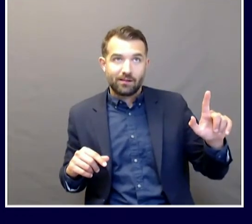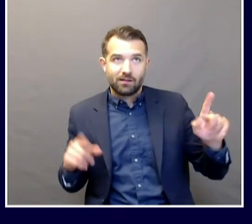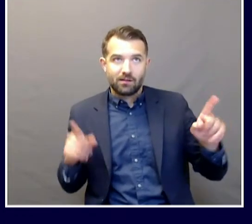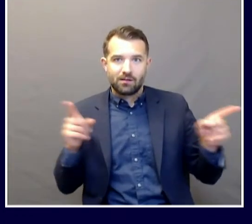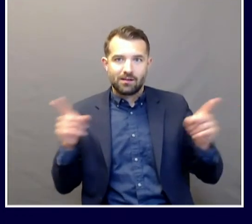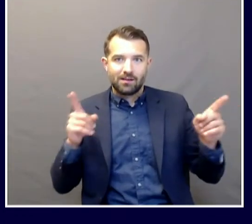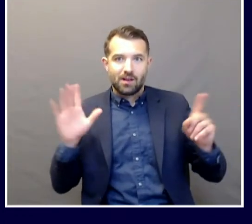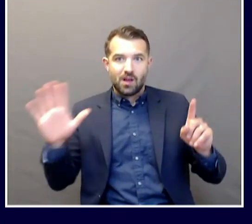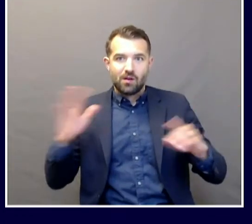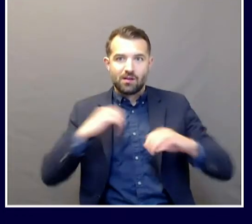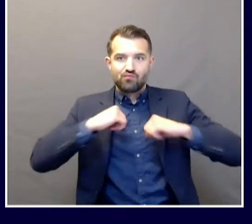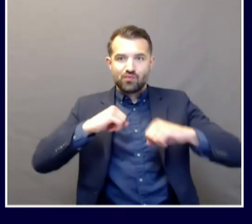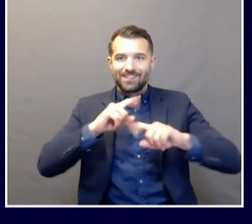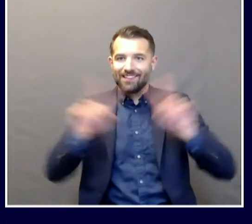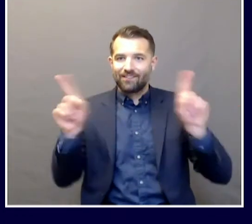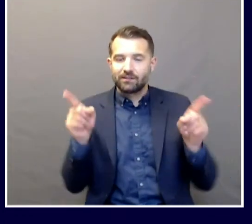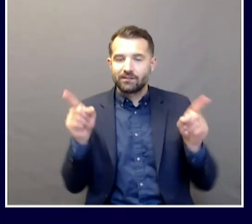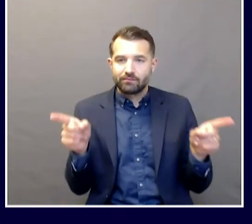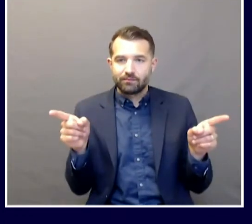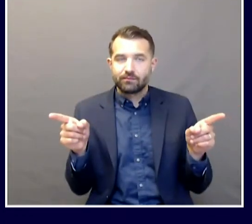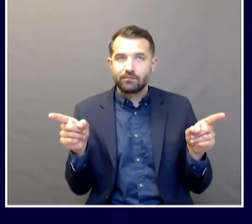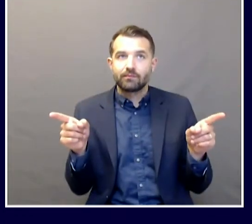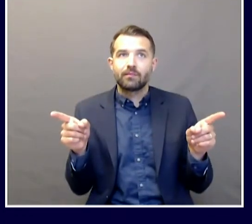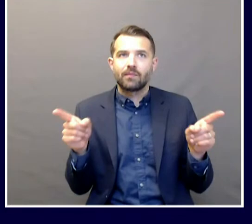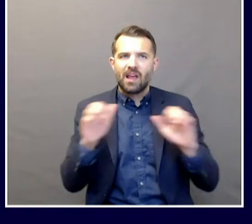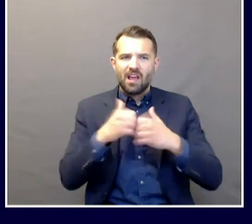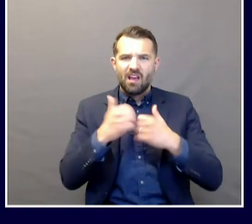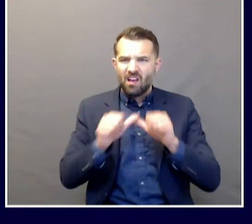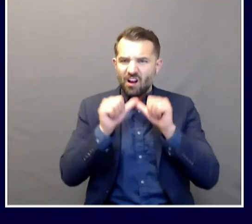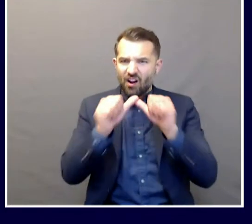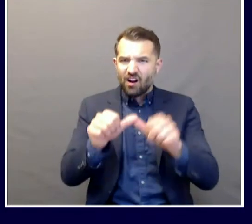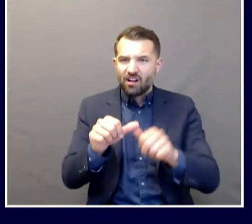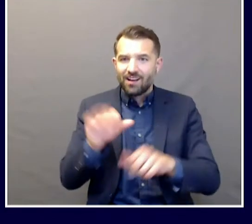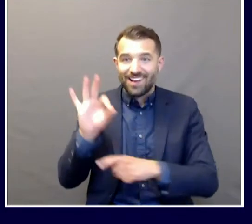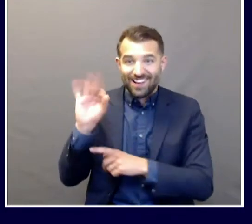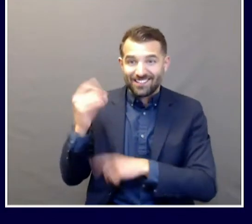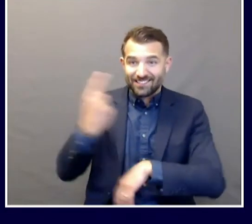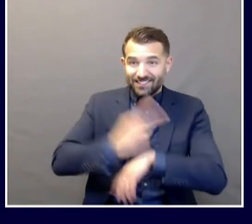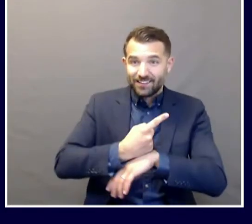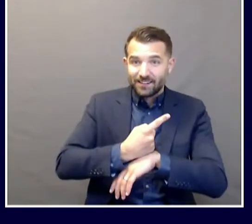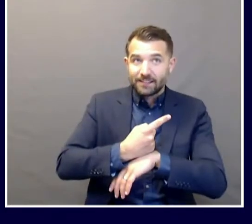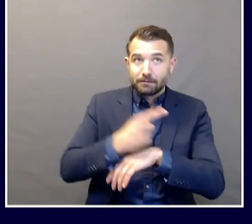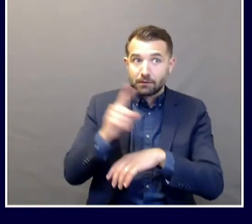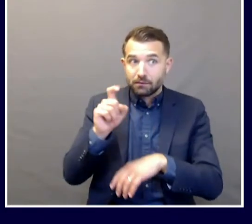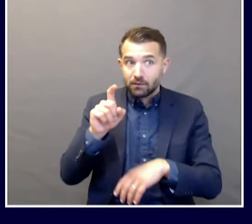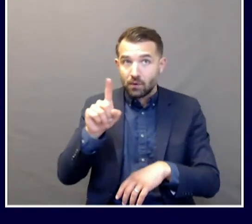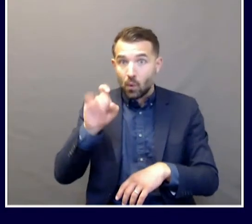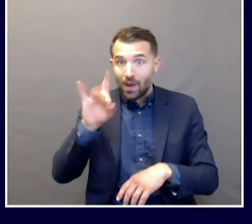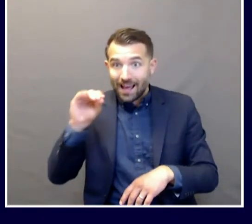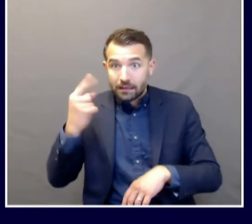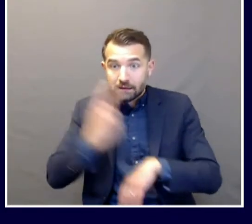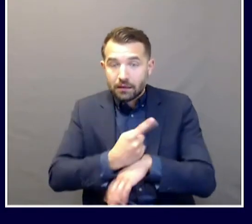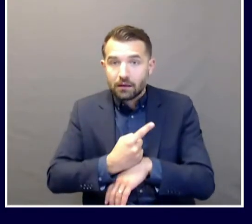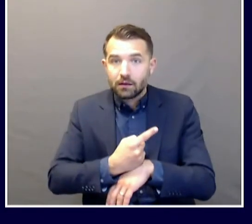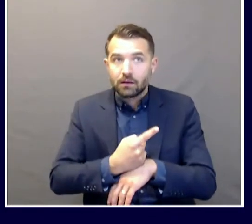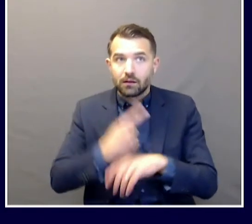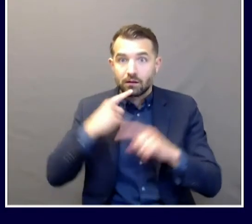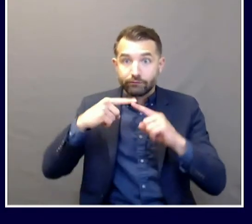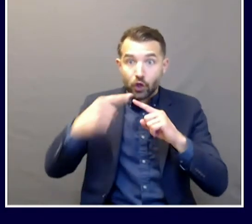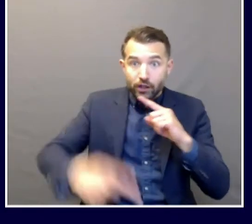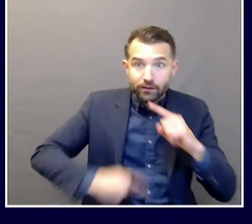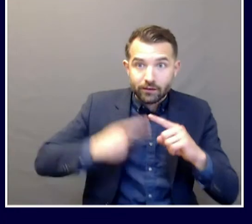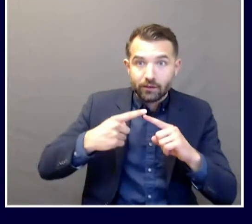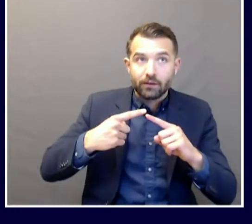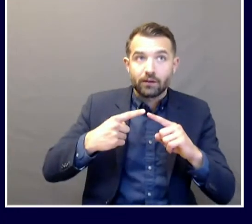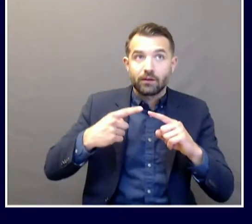may last. Is it 90 days, 180 days, 360 days? How quickly it wanes? That's part of how modeling